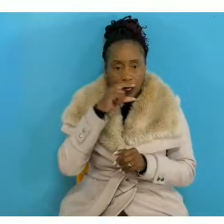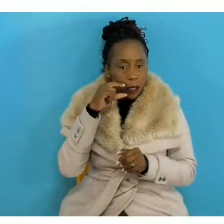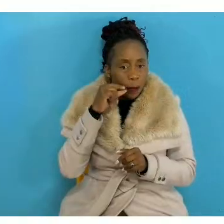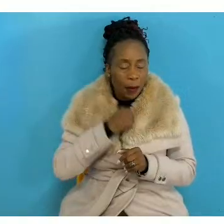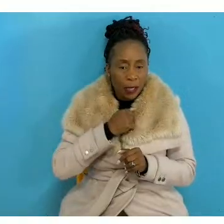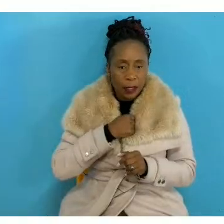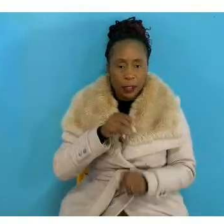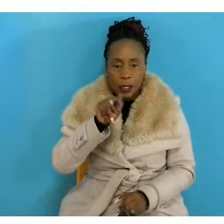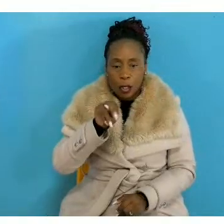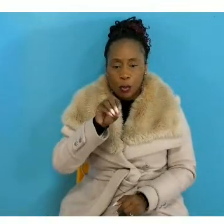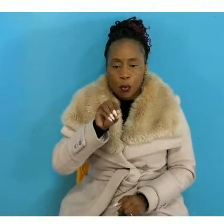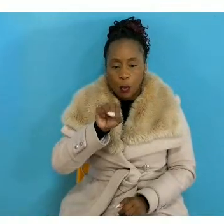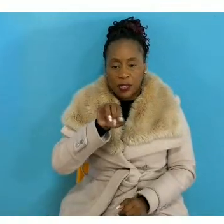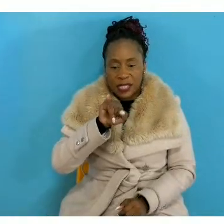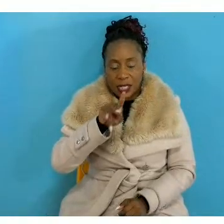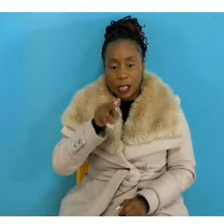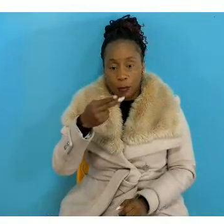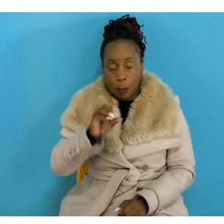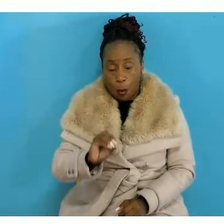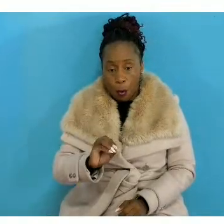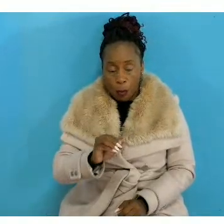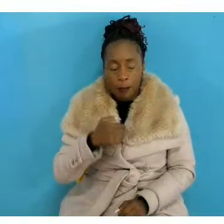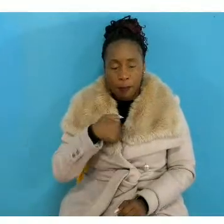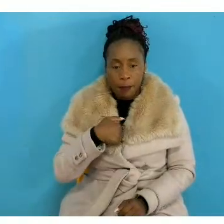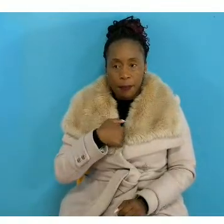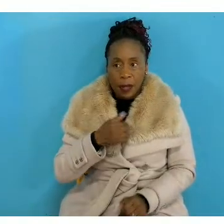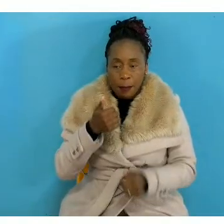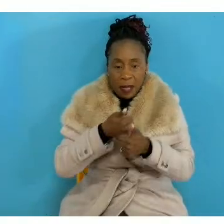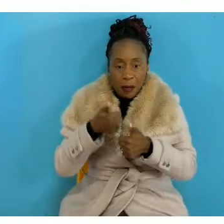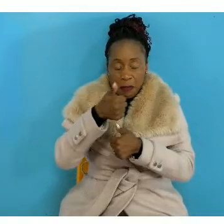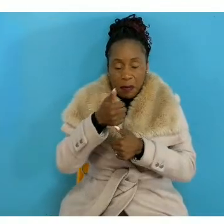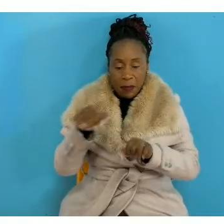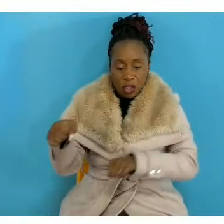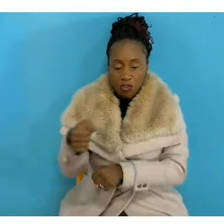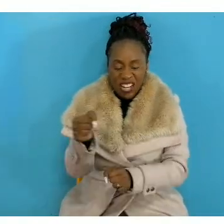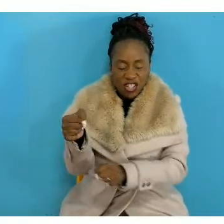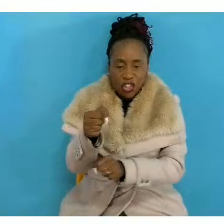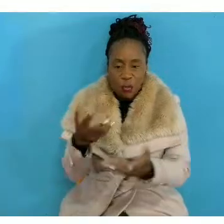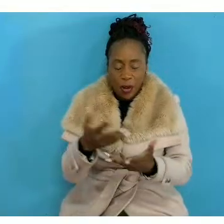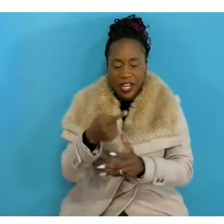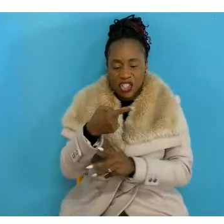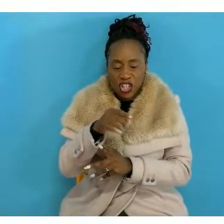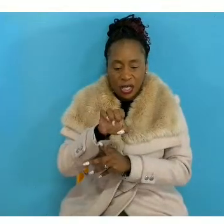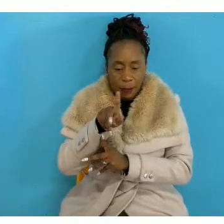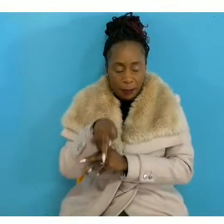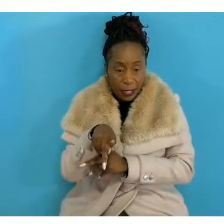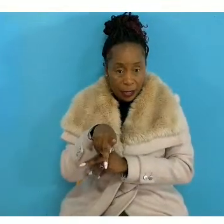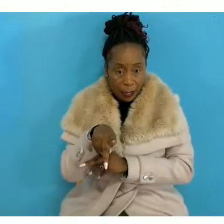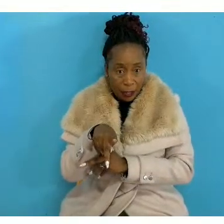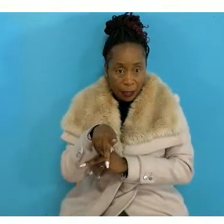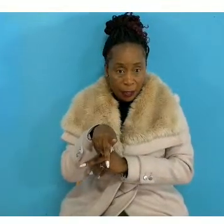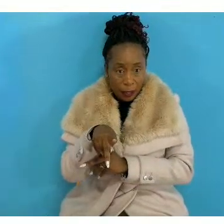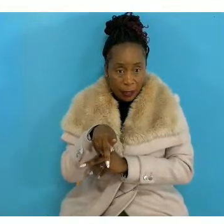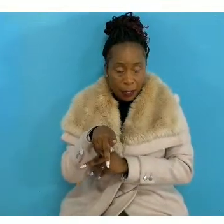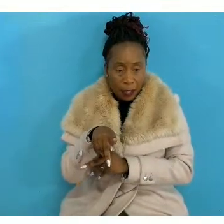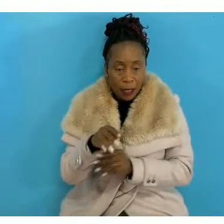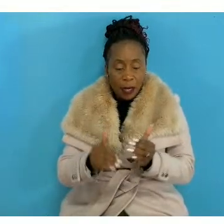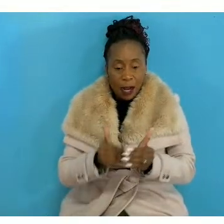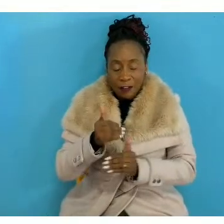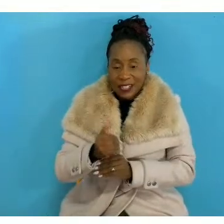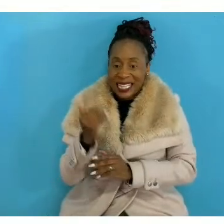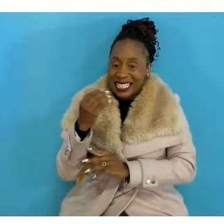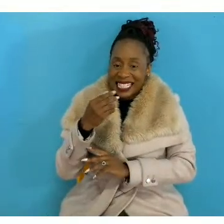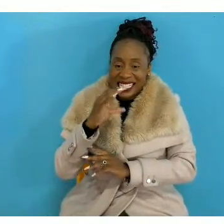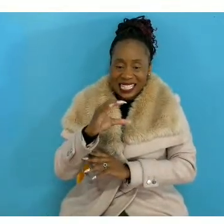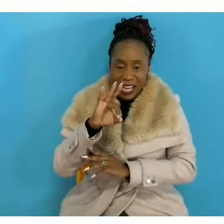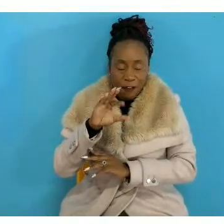Nasipo Kongwane. I'm the head of strategy at GEP. After me, the CFO will be presenting